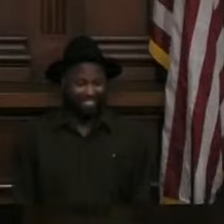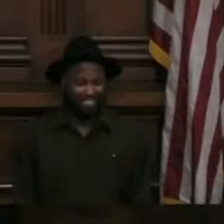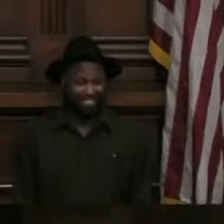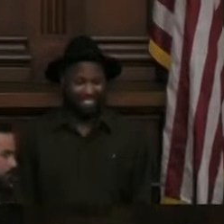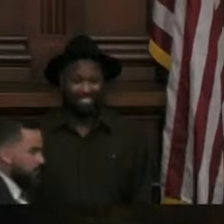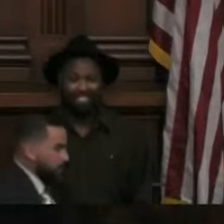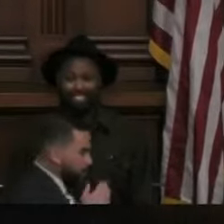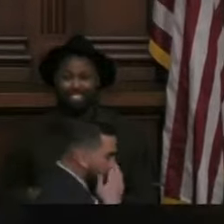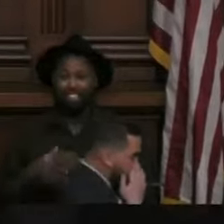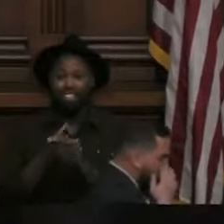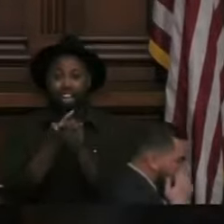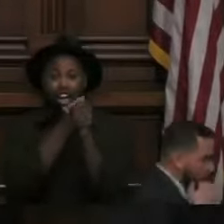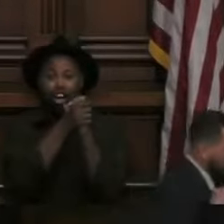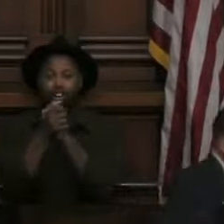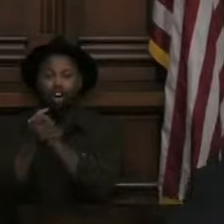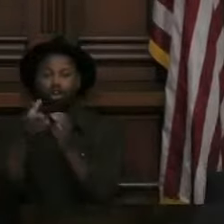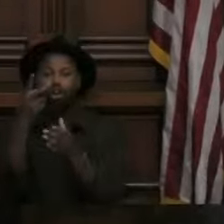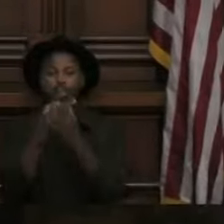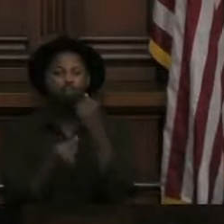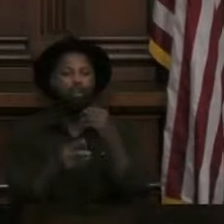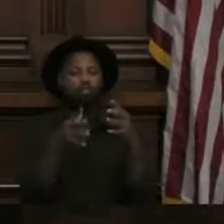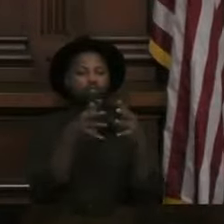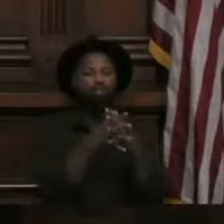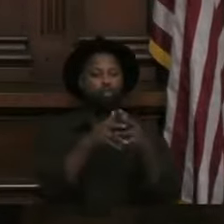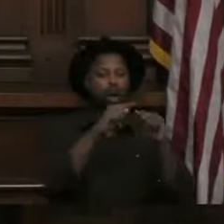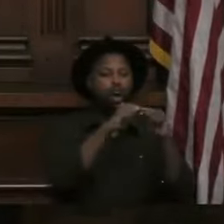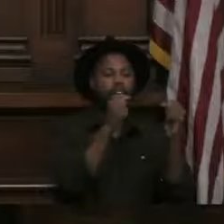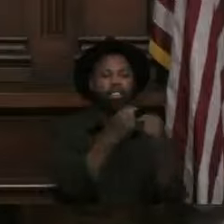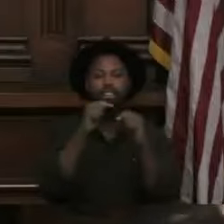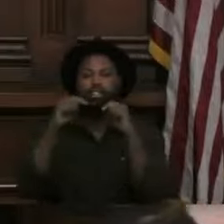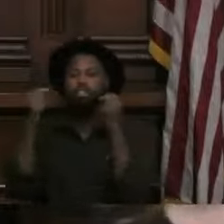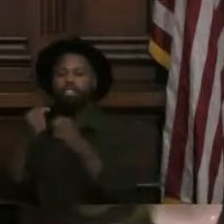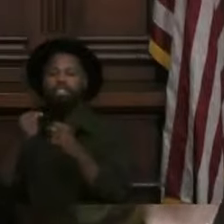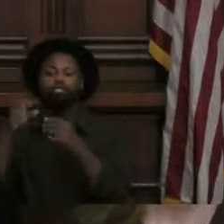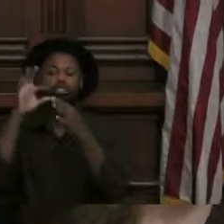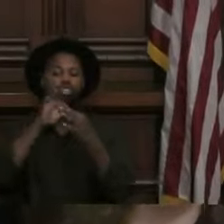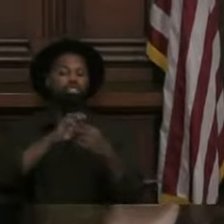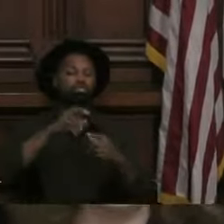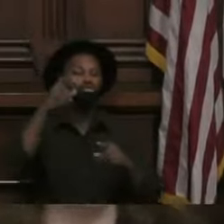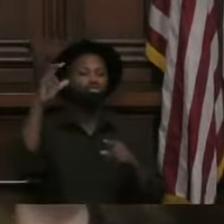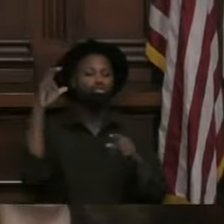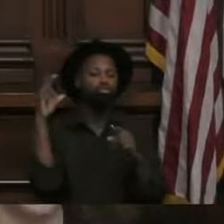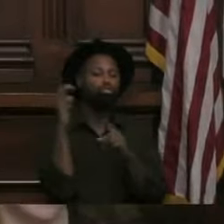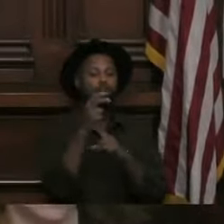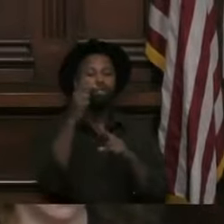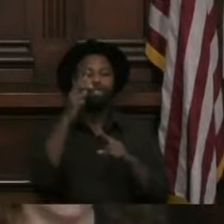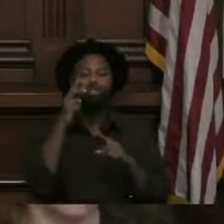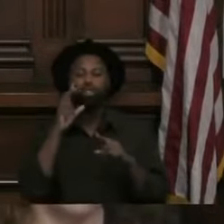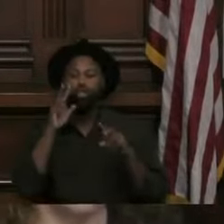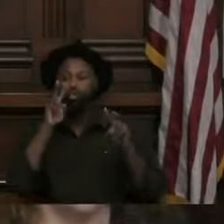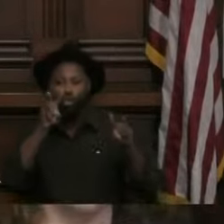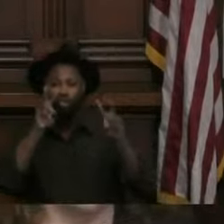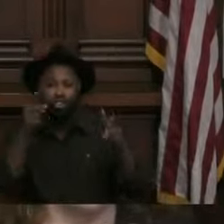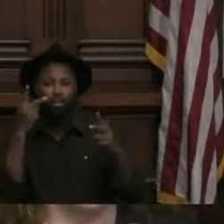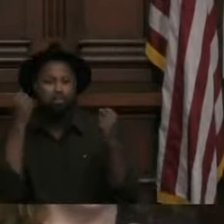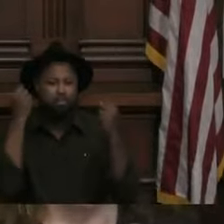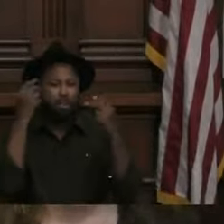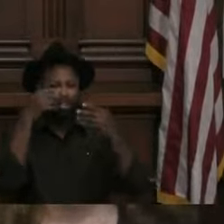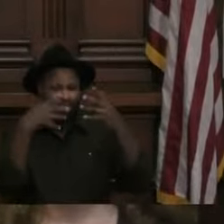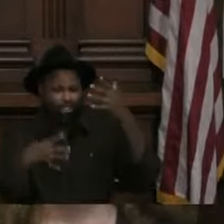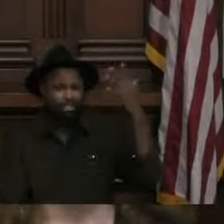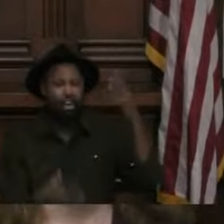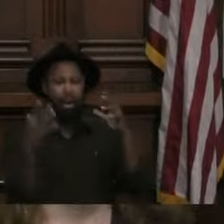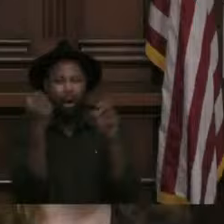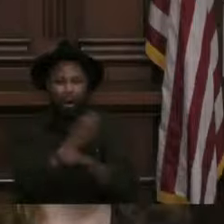So congratulations to both teams on your championships. We look forward to hearing of your many future accomplishments in the city of Rochester